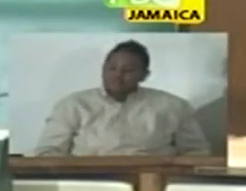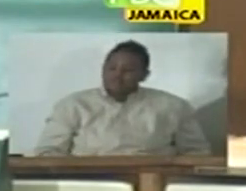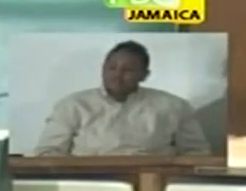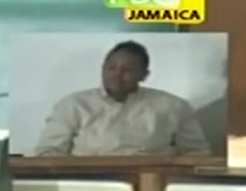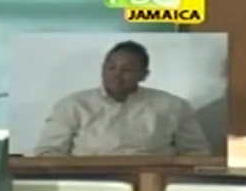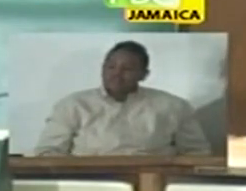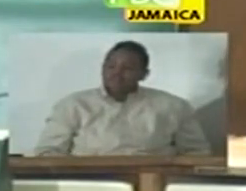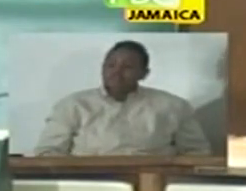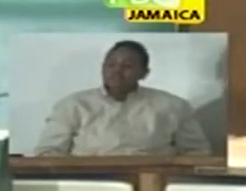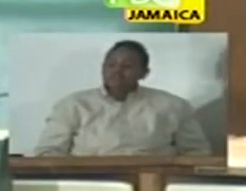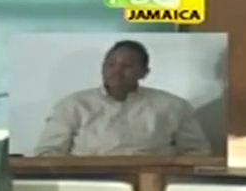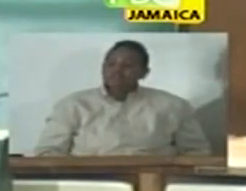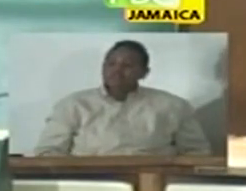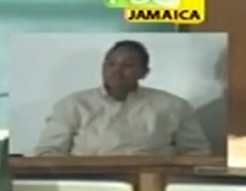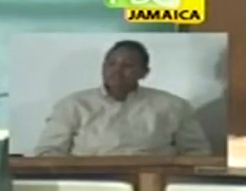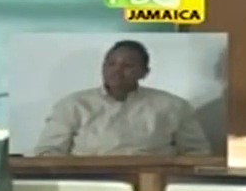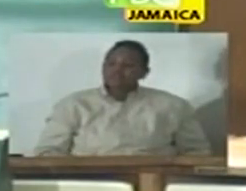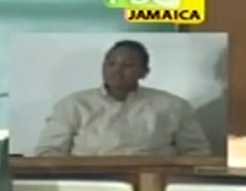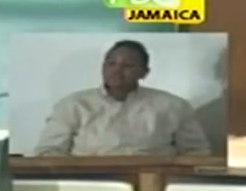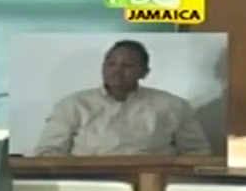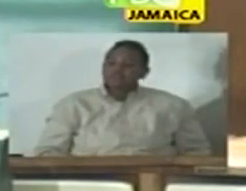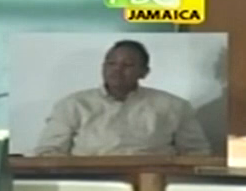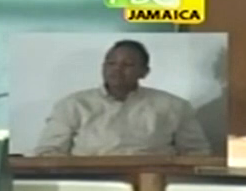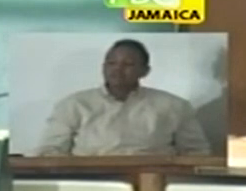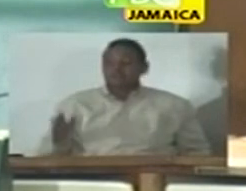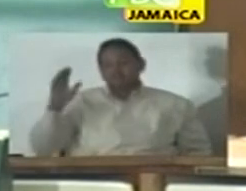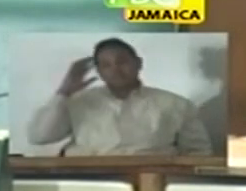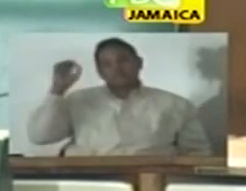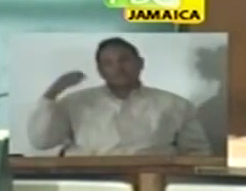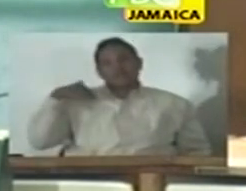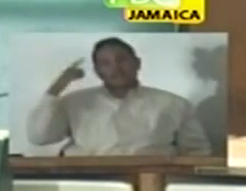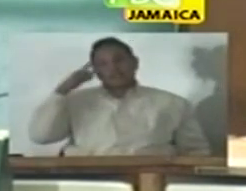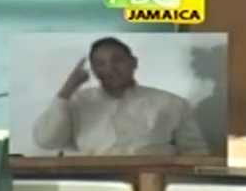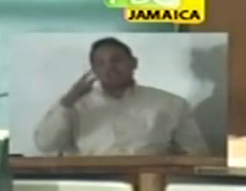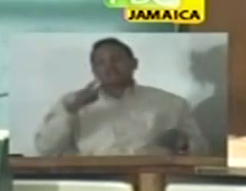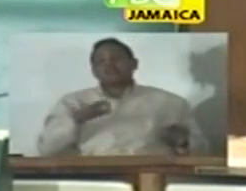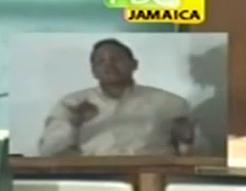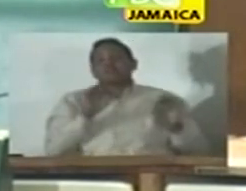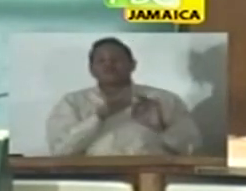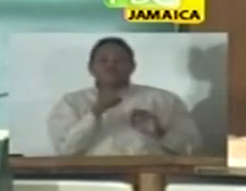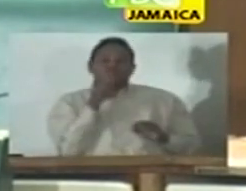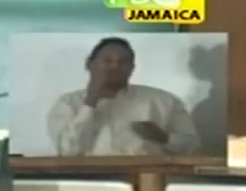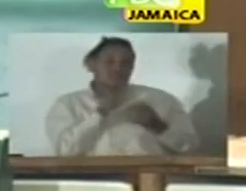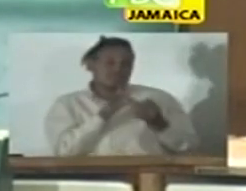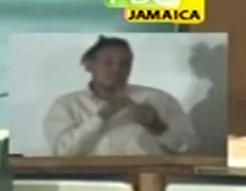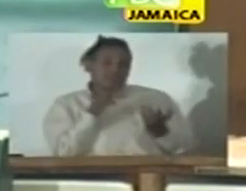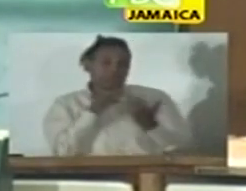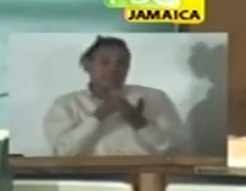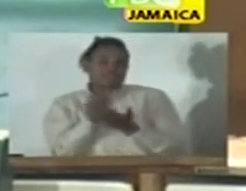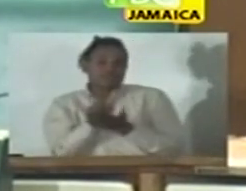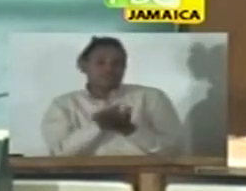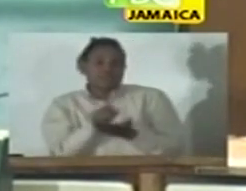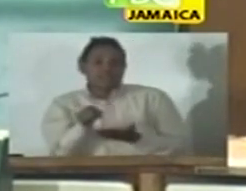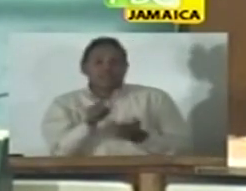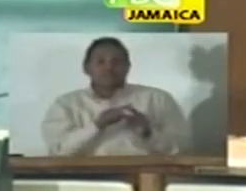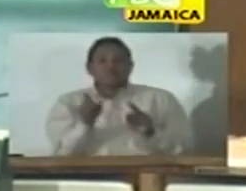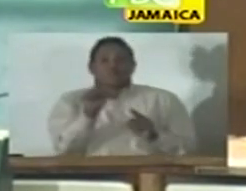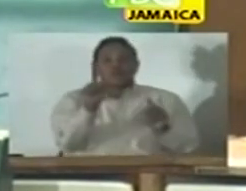you, a while ago, just articulated the importance of not just sticking to the bill, but where this is a matter that